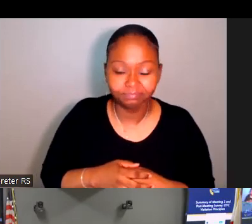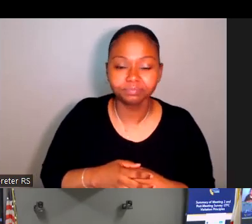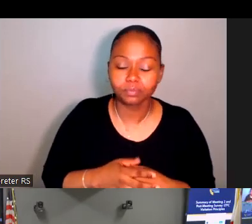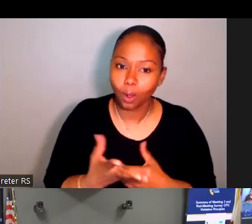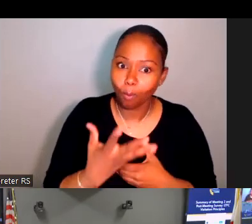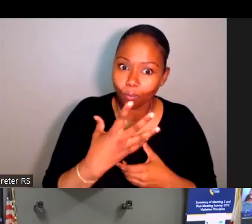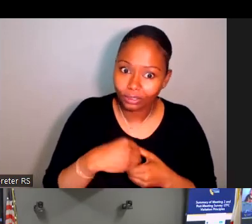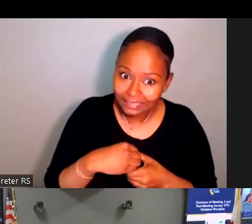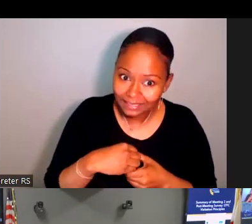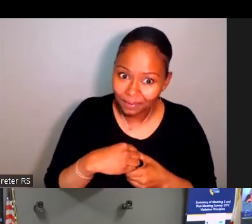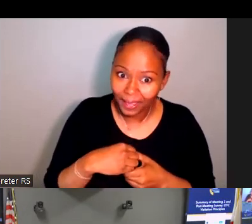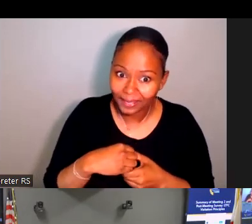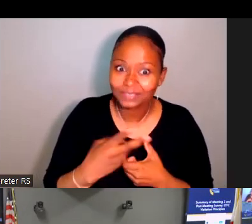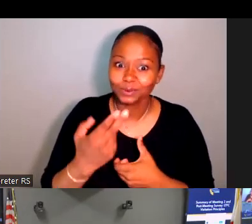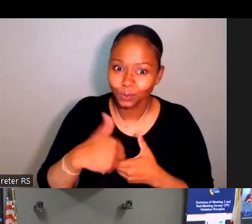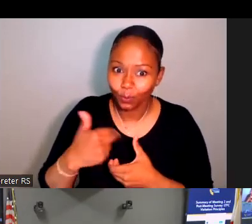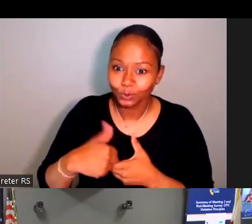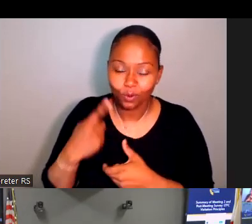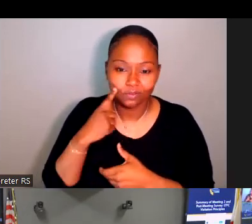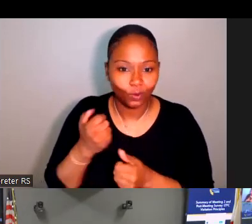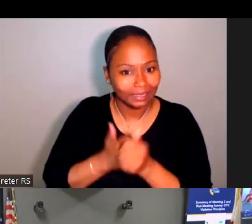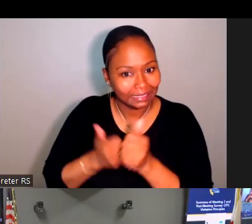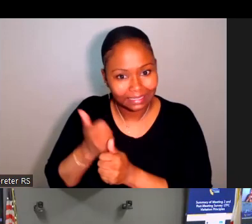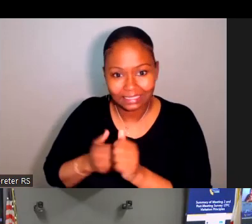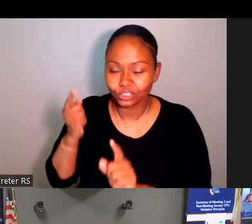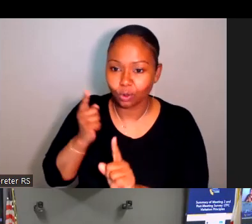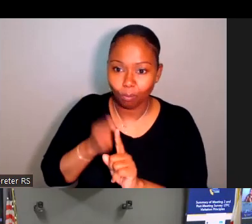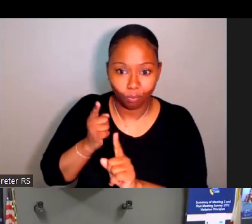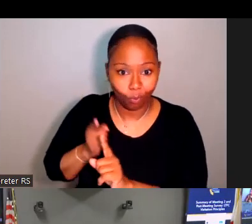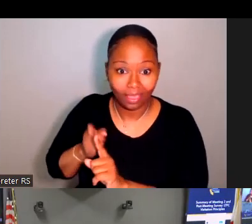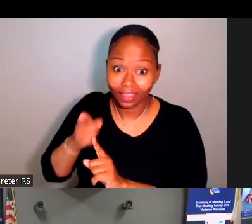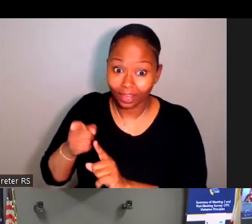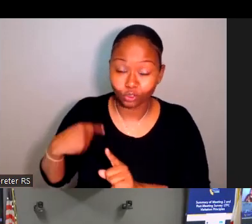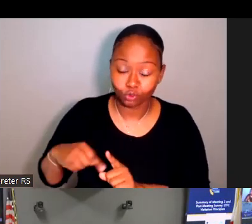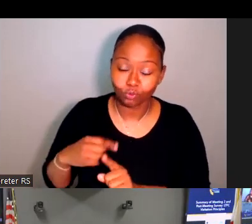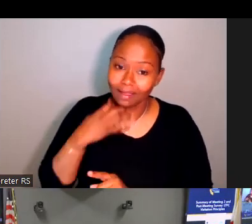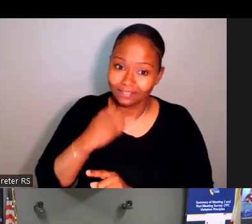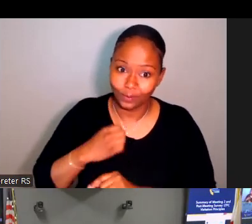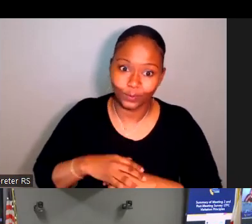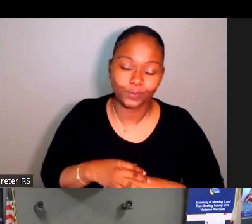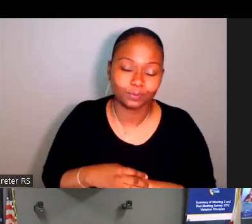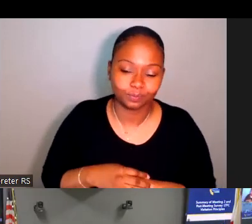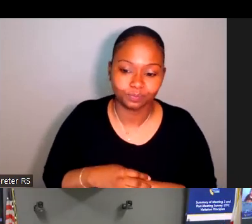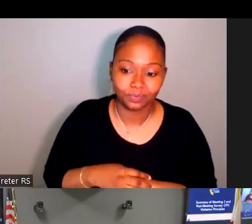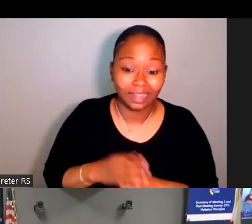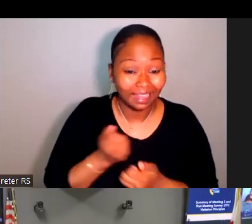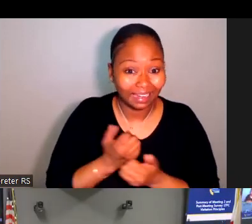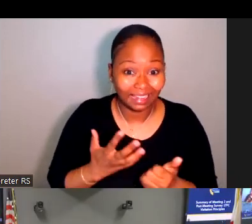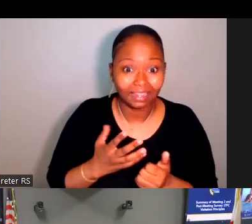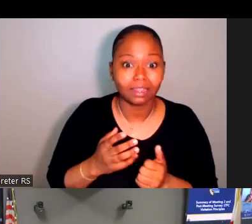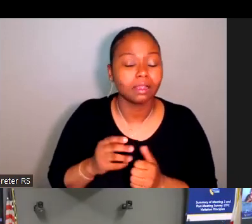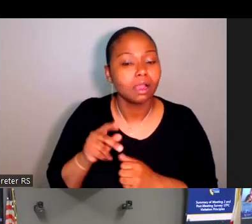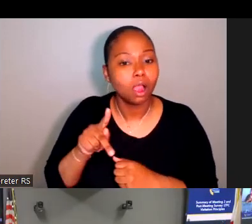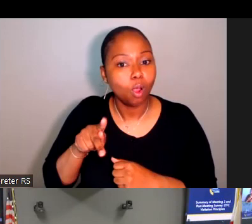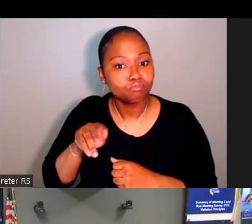participate on those points that you're strongly in favor of. So those principles where you really want to emphasize and you think